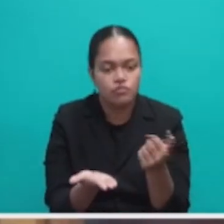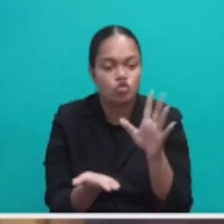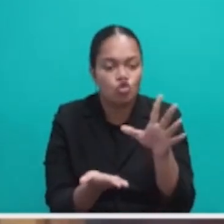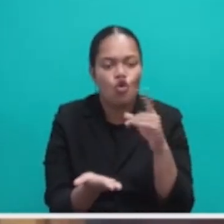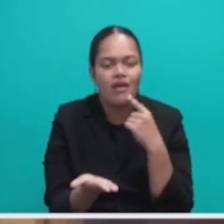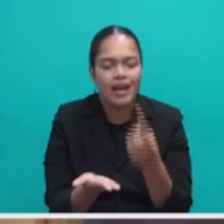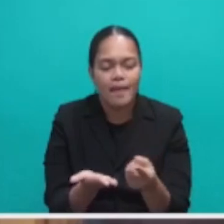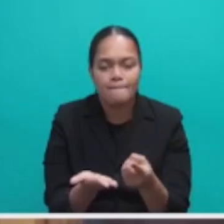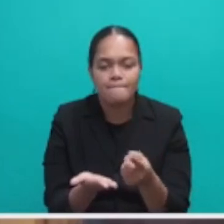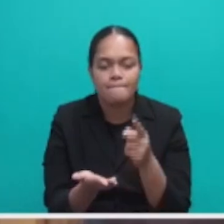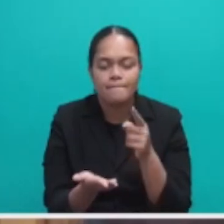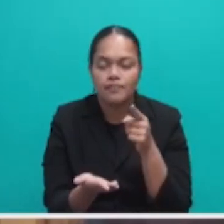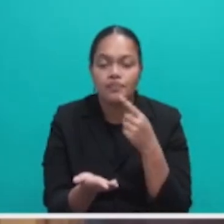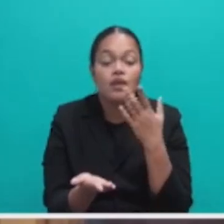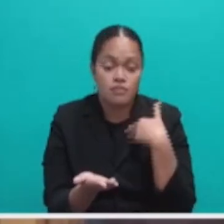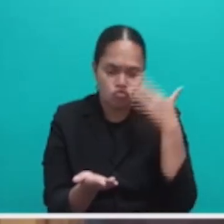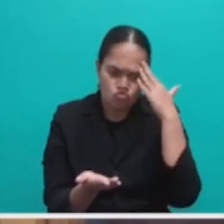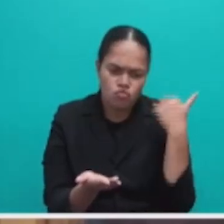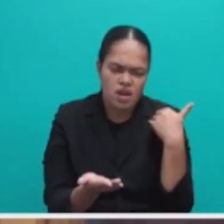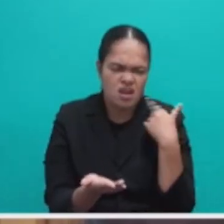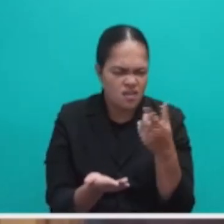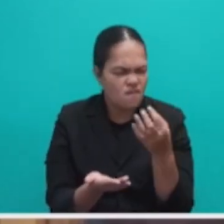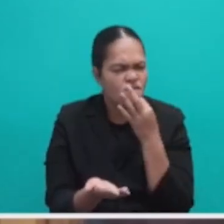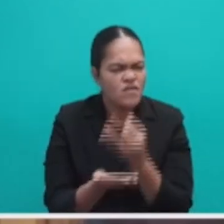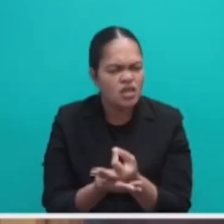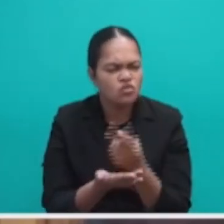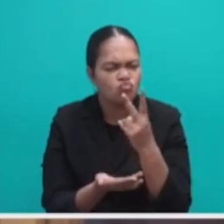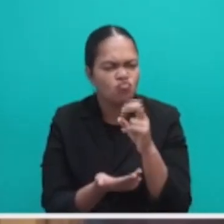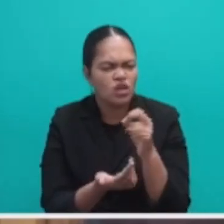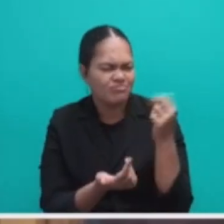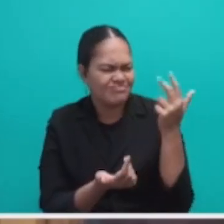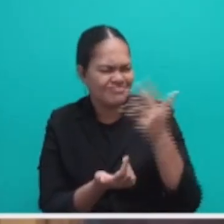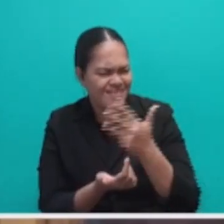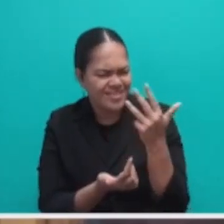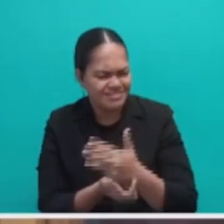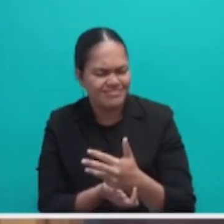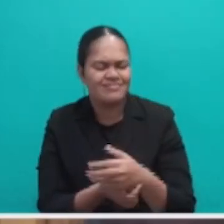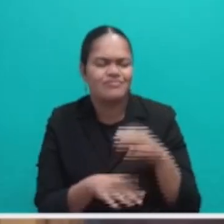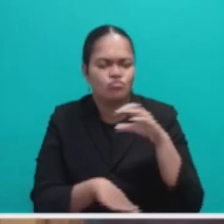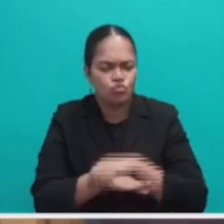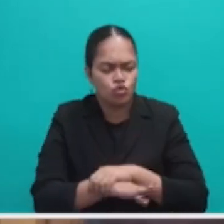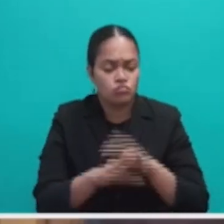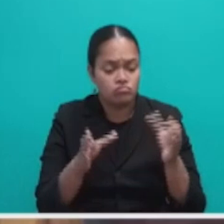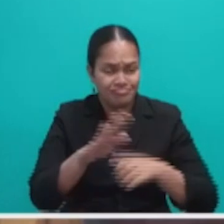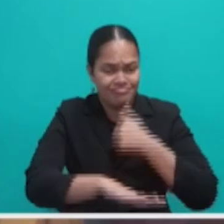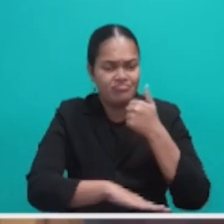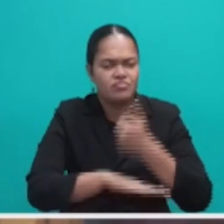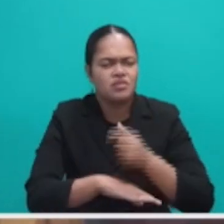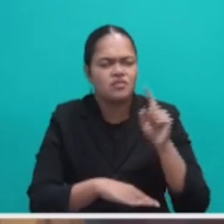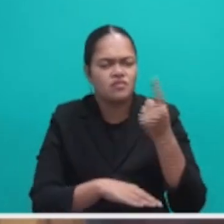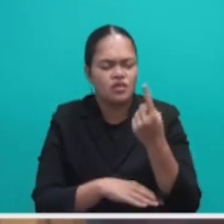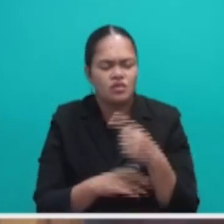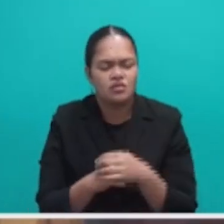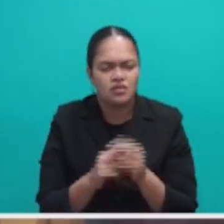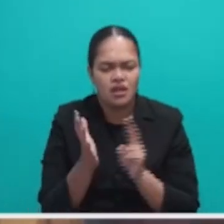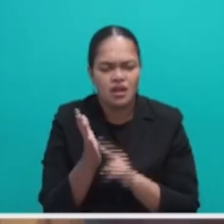Let me remind the Honourable Minister and this House of some facts. In 2019, the Fiji Police Force established the first ever narcotic